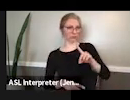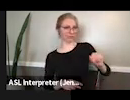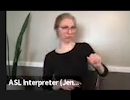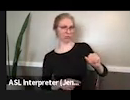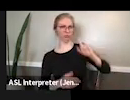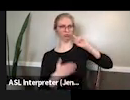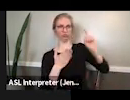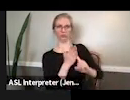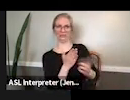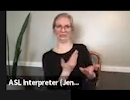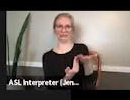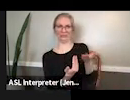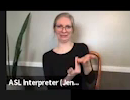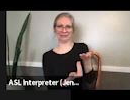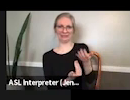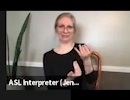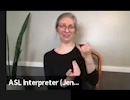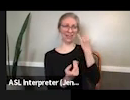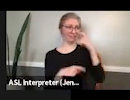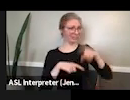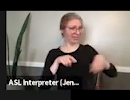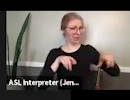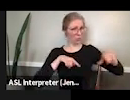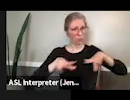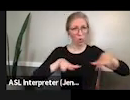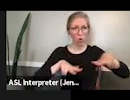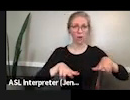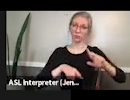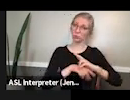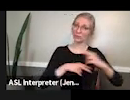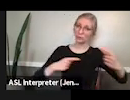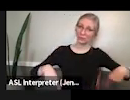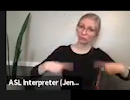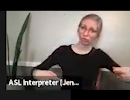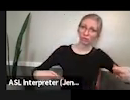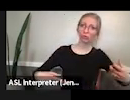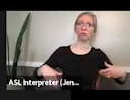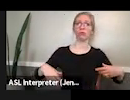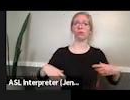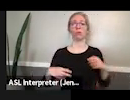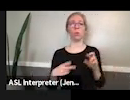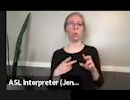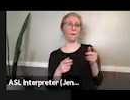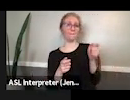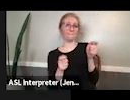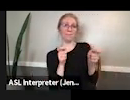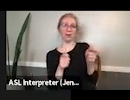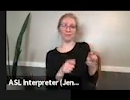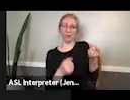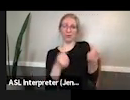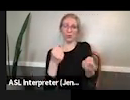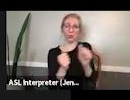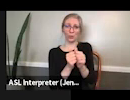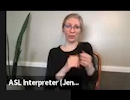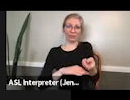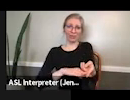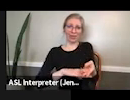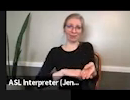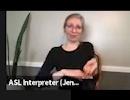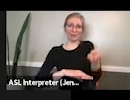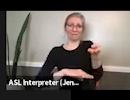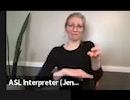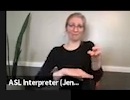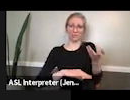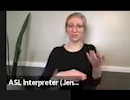observable. If they can't walk and they use a wheelchair, if they drive a modified car with a lift, all those kind of things, you can see the minute